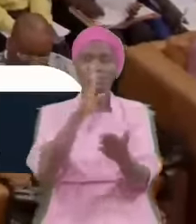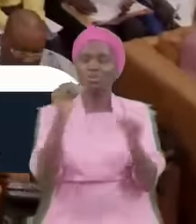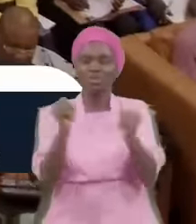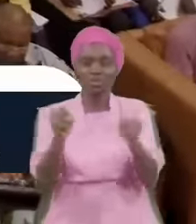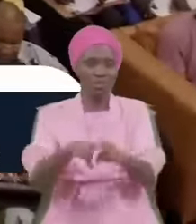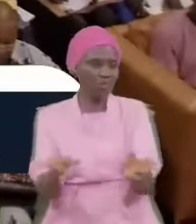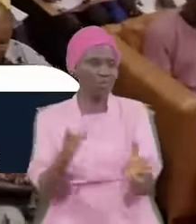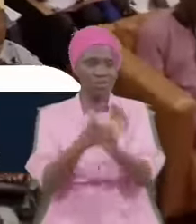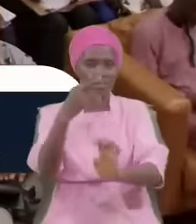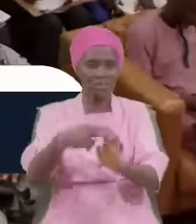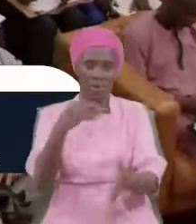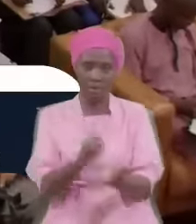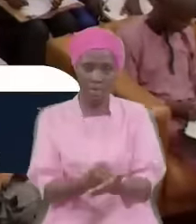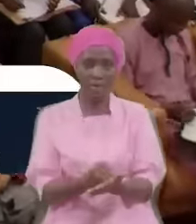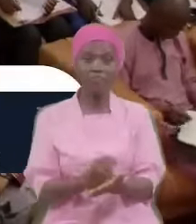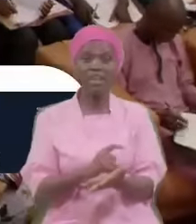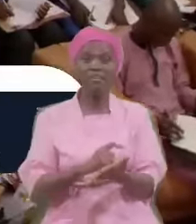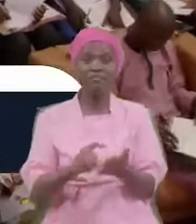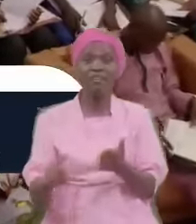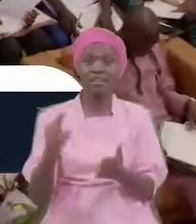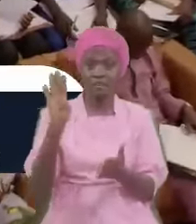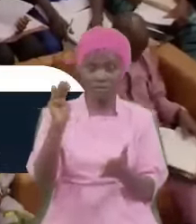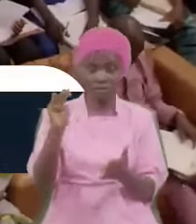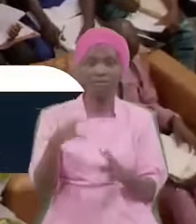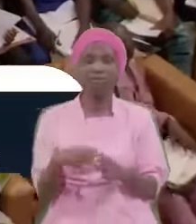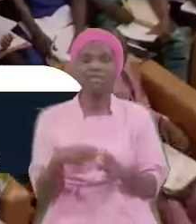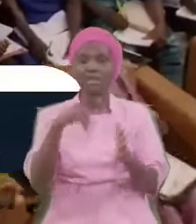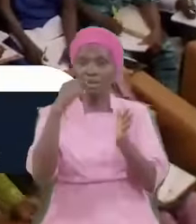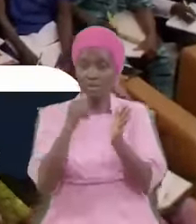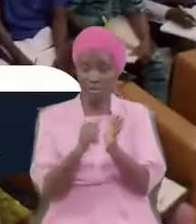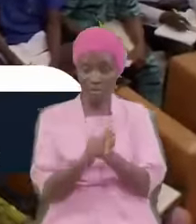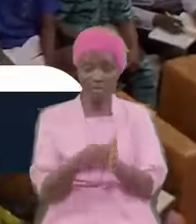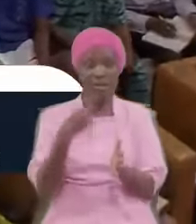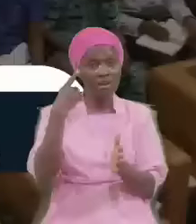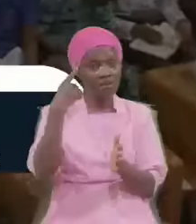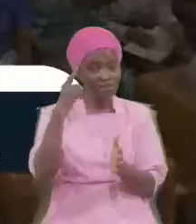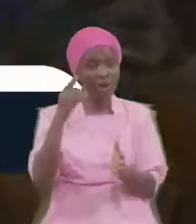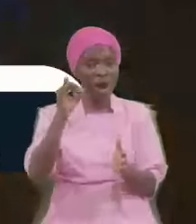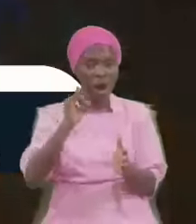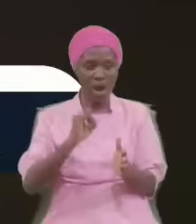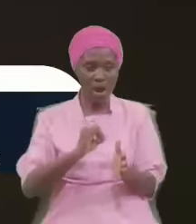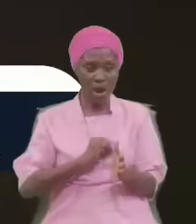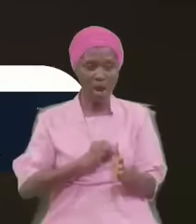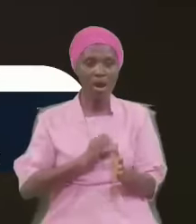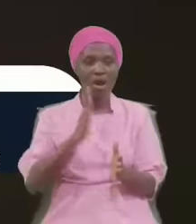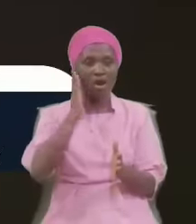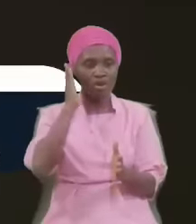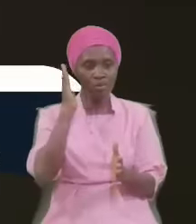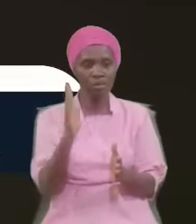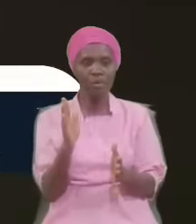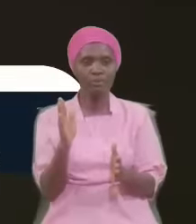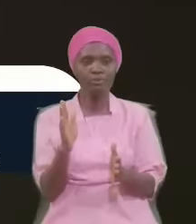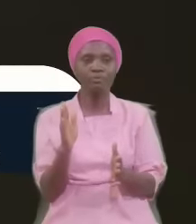name. Look at verse 14 there. In verse 14 it says, but I will hope continually and